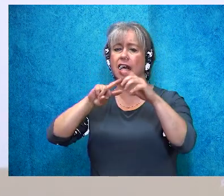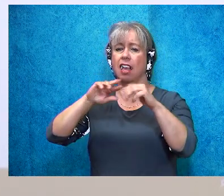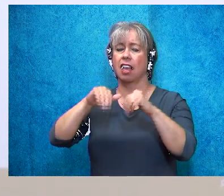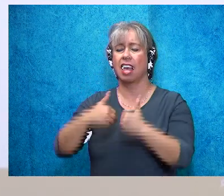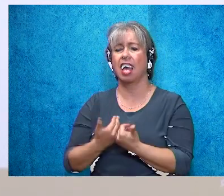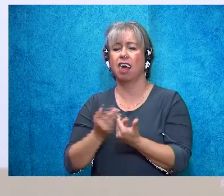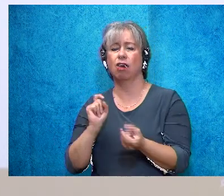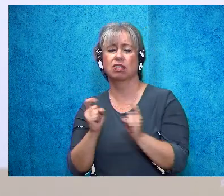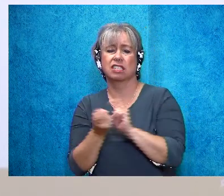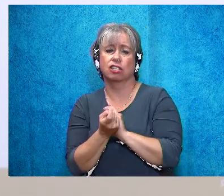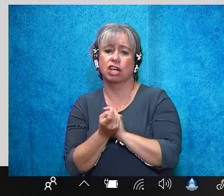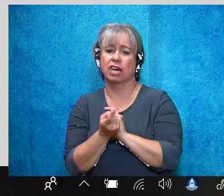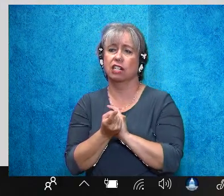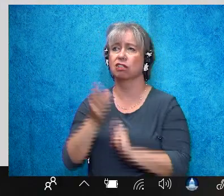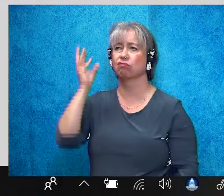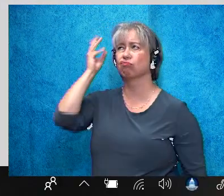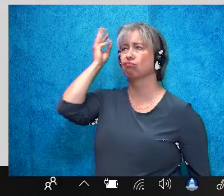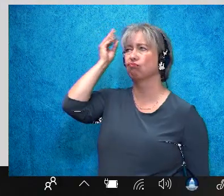Give you a second to think about it.